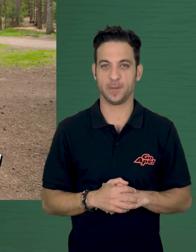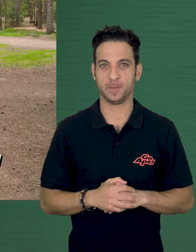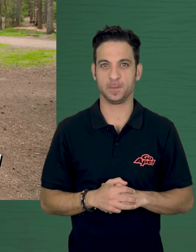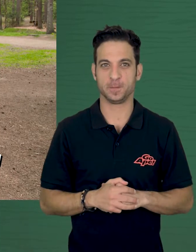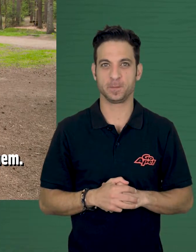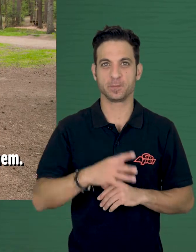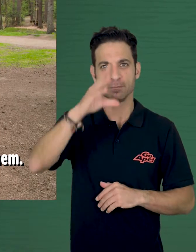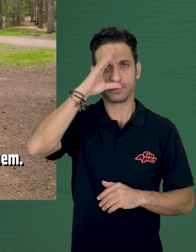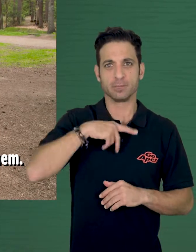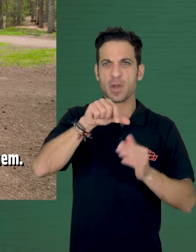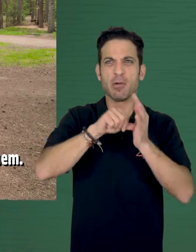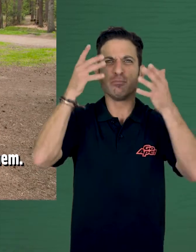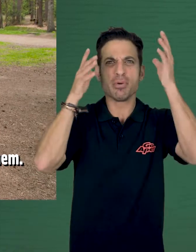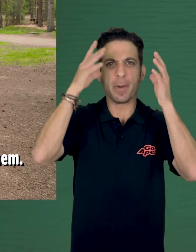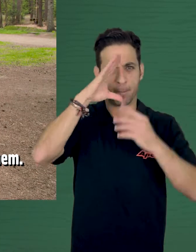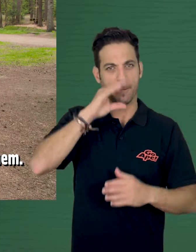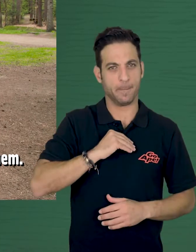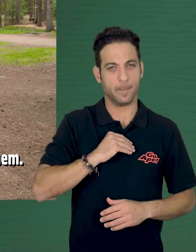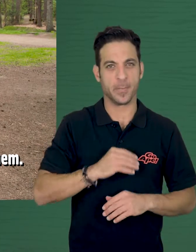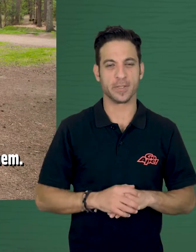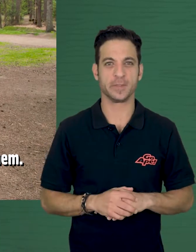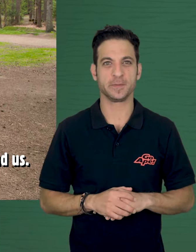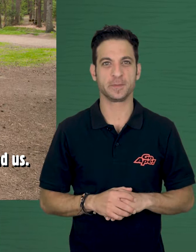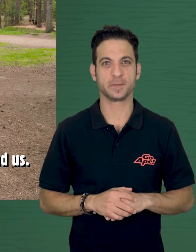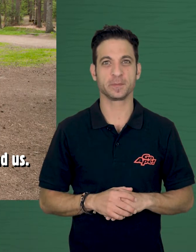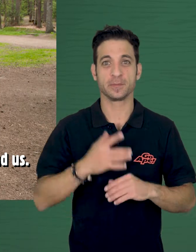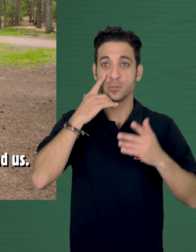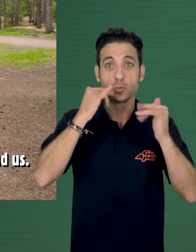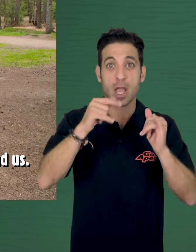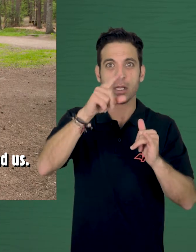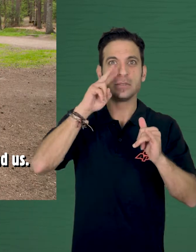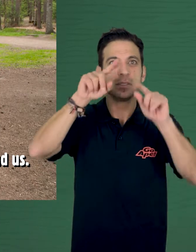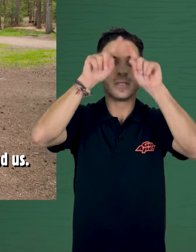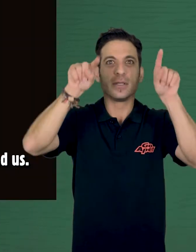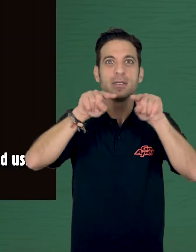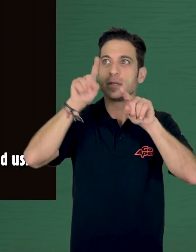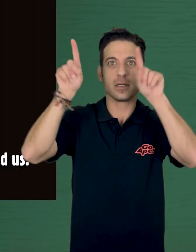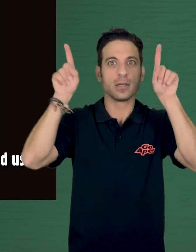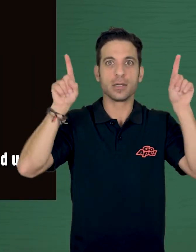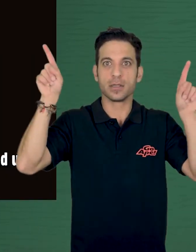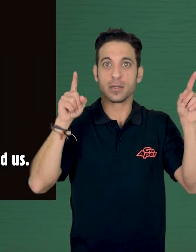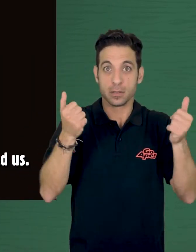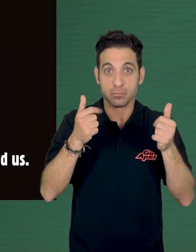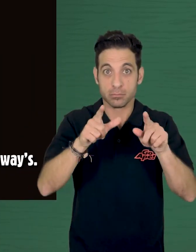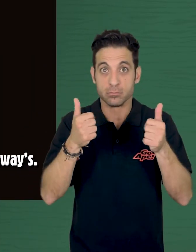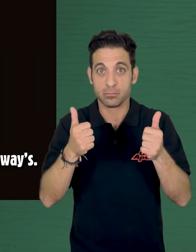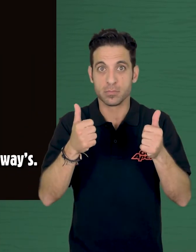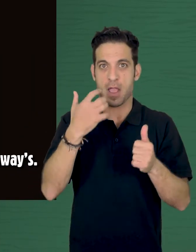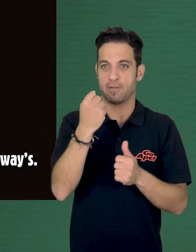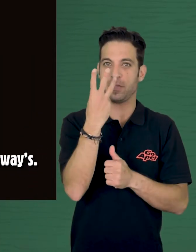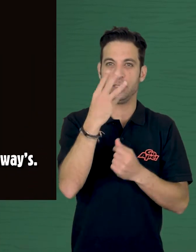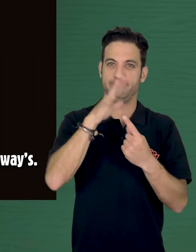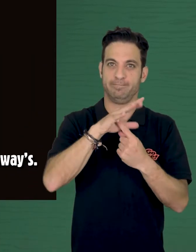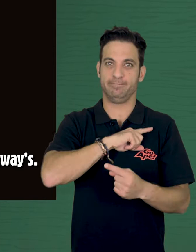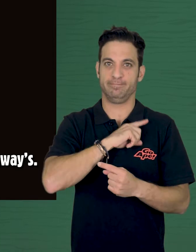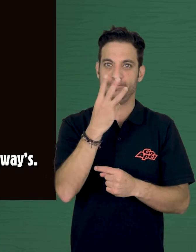adjust them from now on, but please let us know if you have any problems with them. Can I also check that you've all read the sign just behind us? Great. It